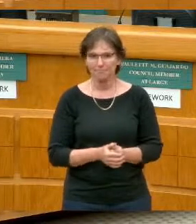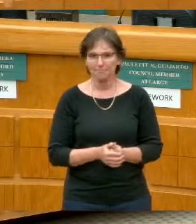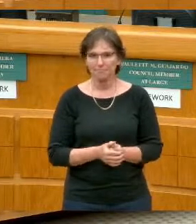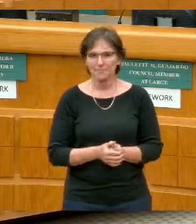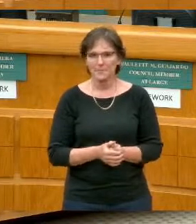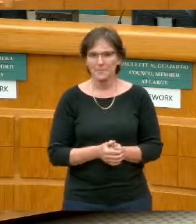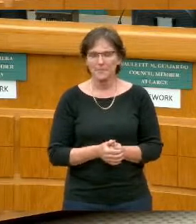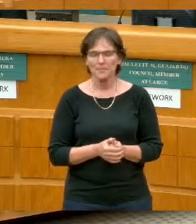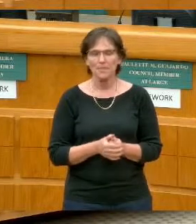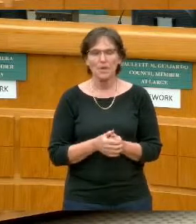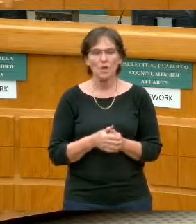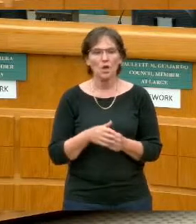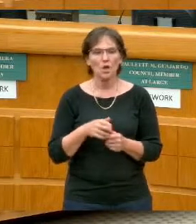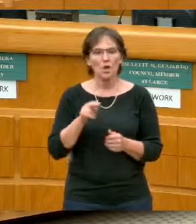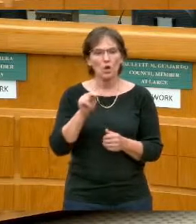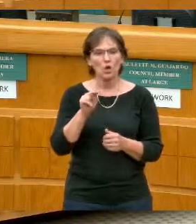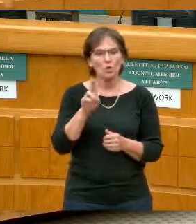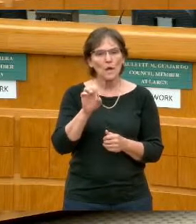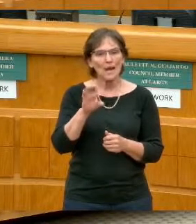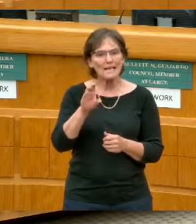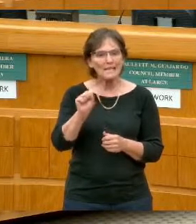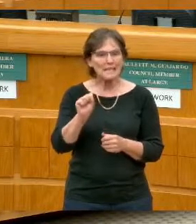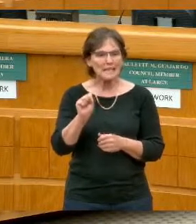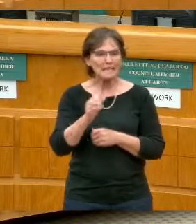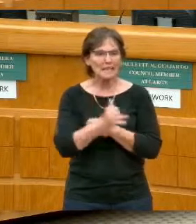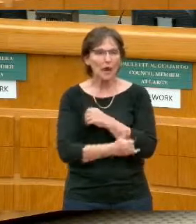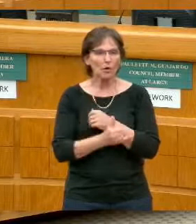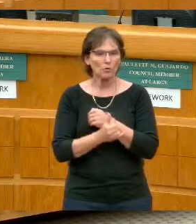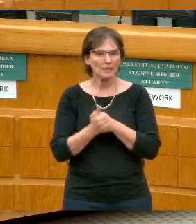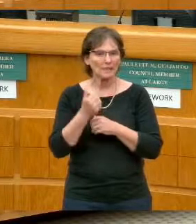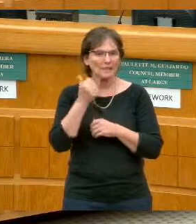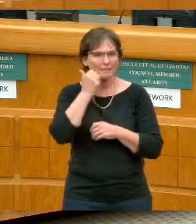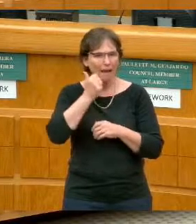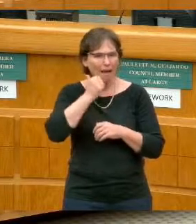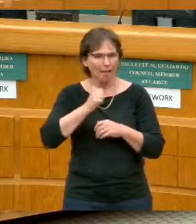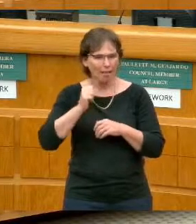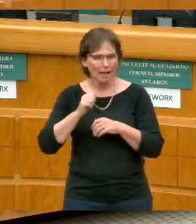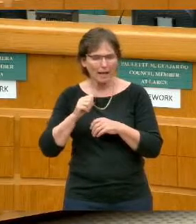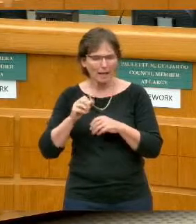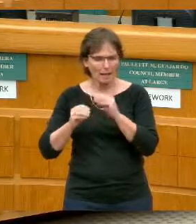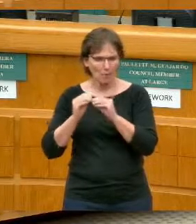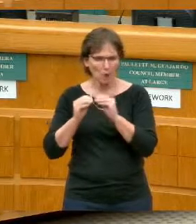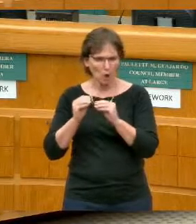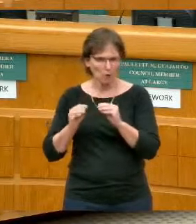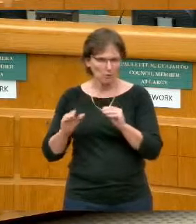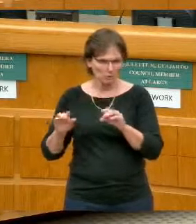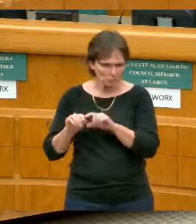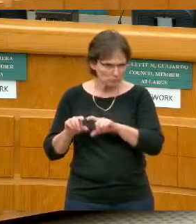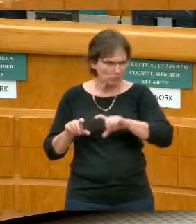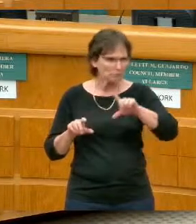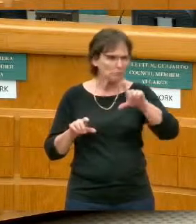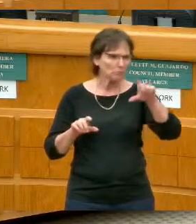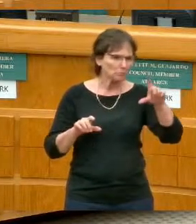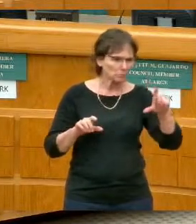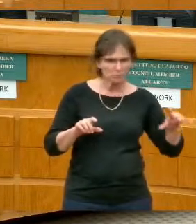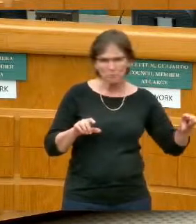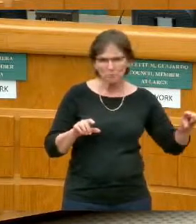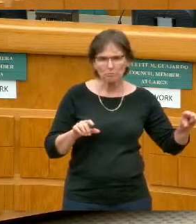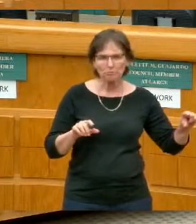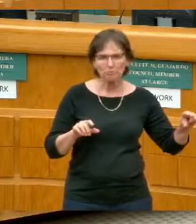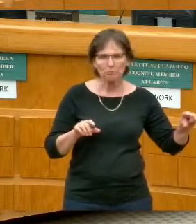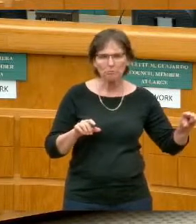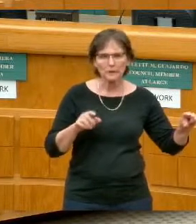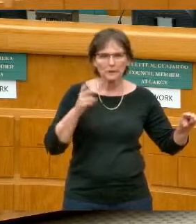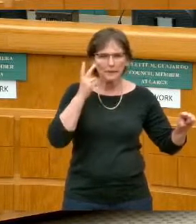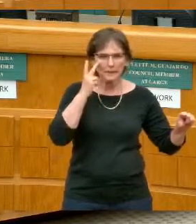And these are the Nueces County daily COVID-19 cases, and it basically shows the normal bell curve. You see